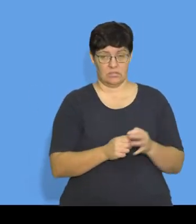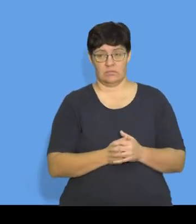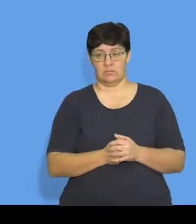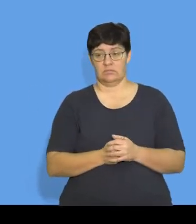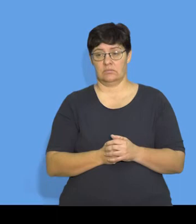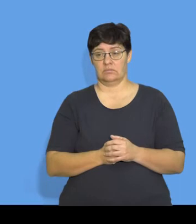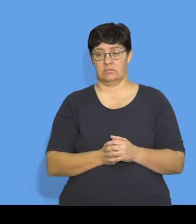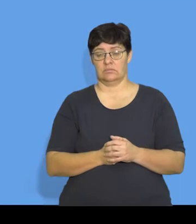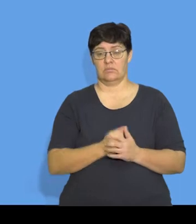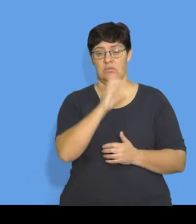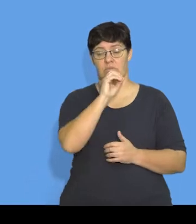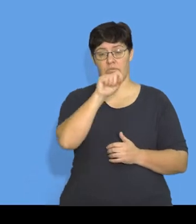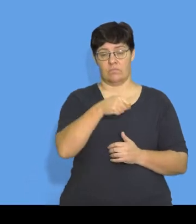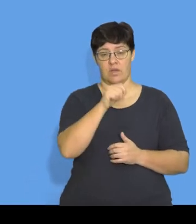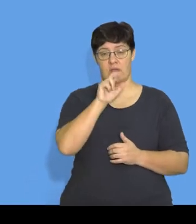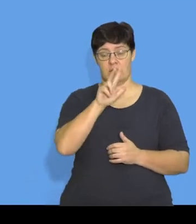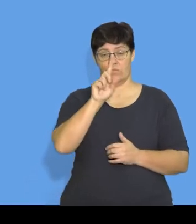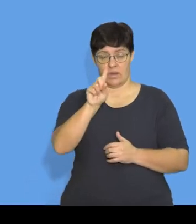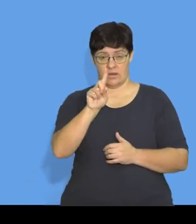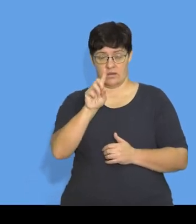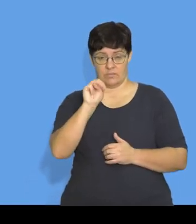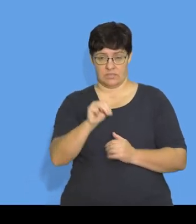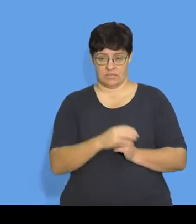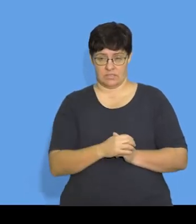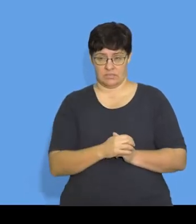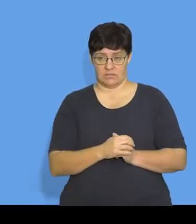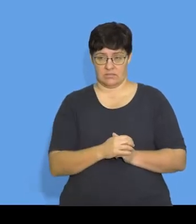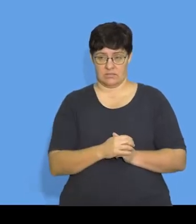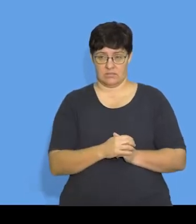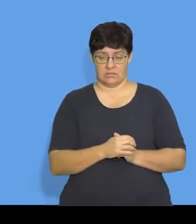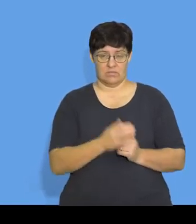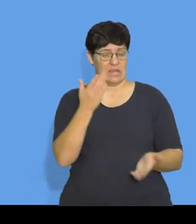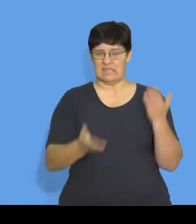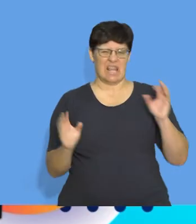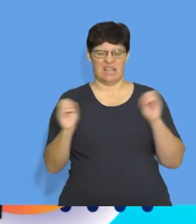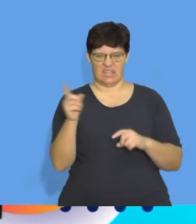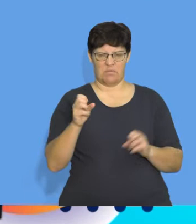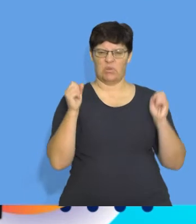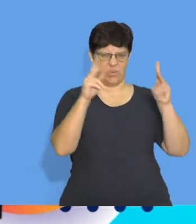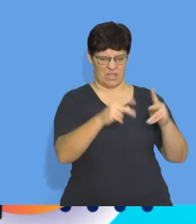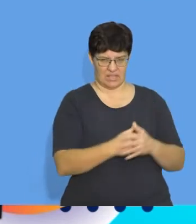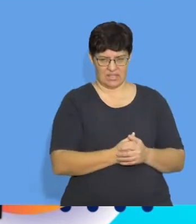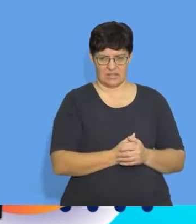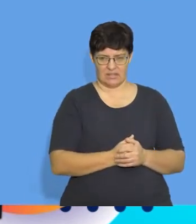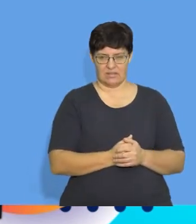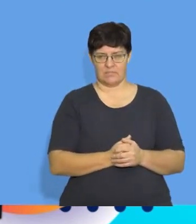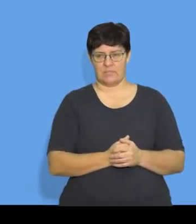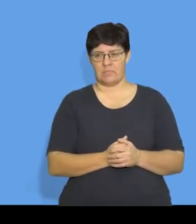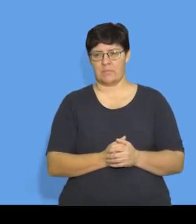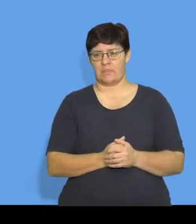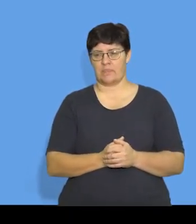was 0,81. Not even vaguely to scale, but that's okay. We'll live with it,